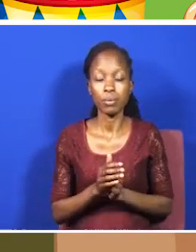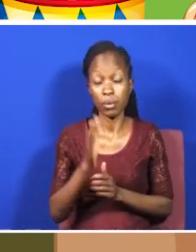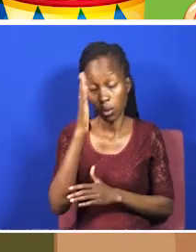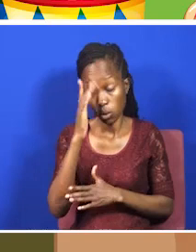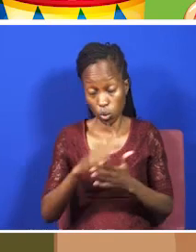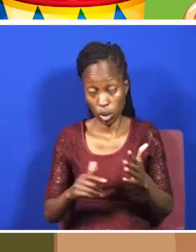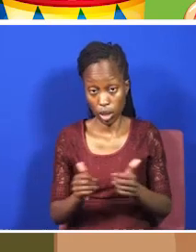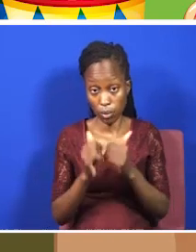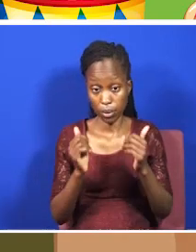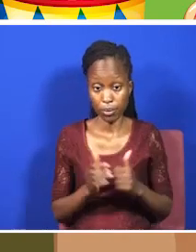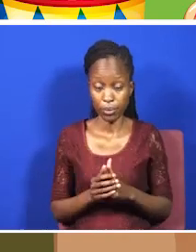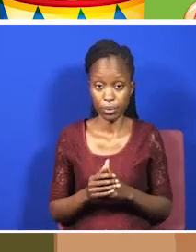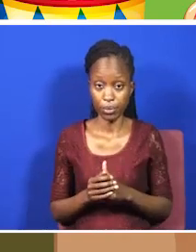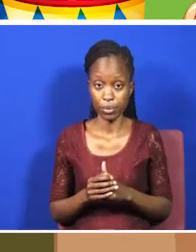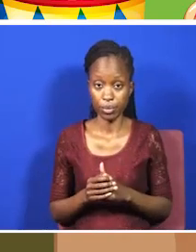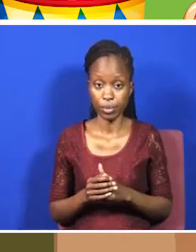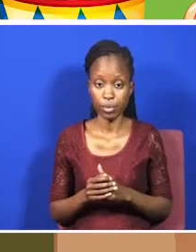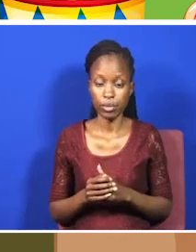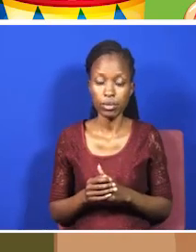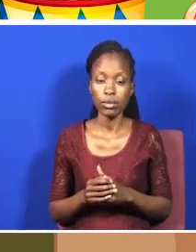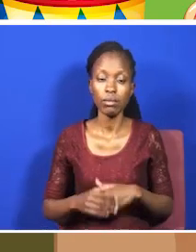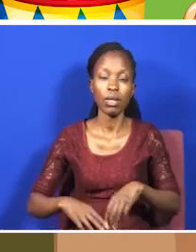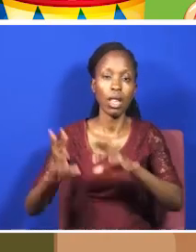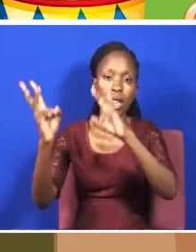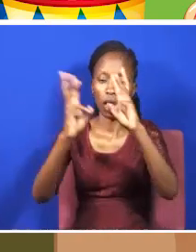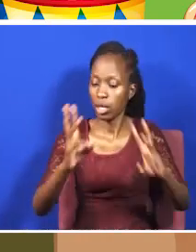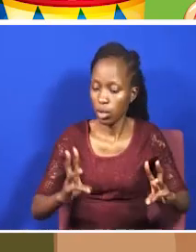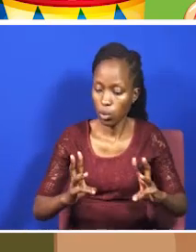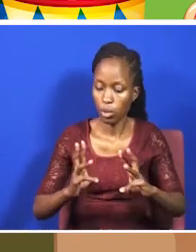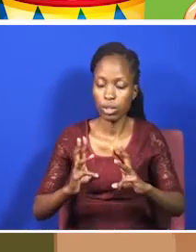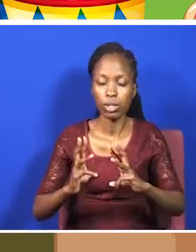quiet, be still. And do you know what, boys?